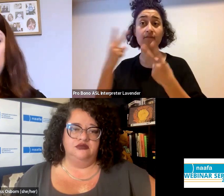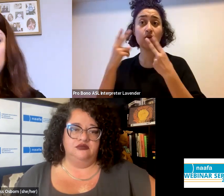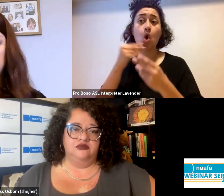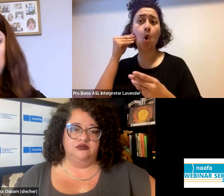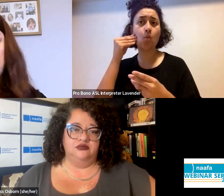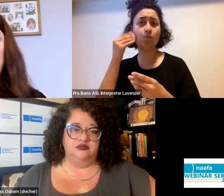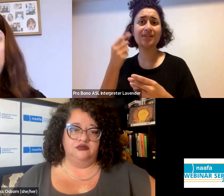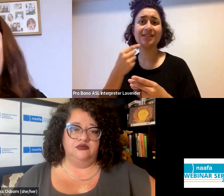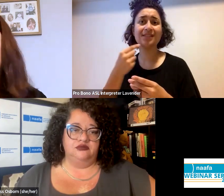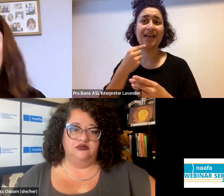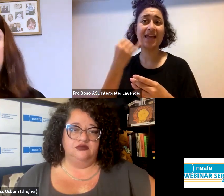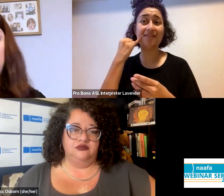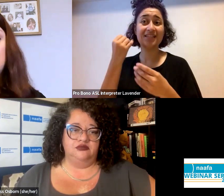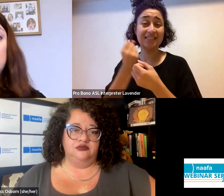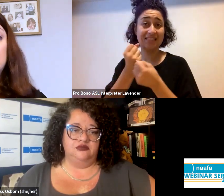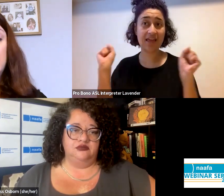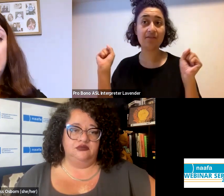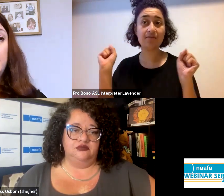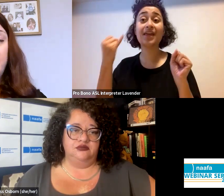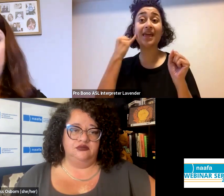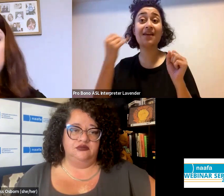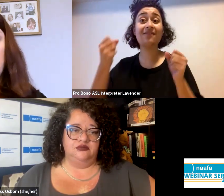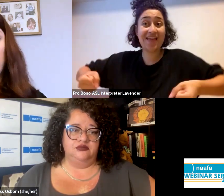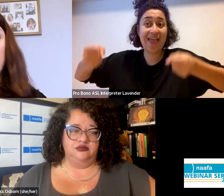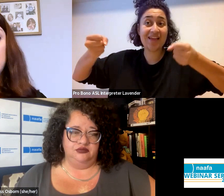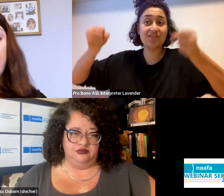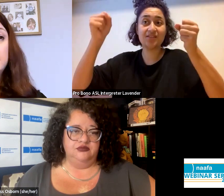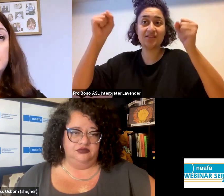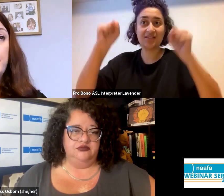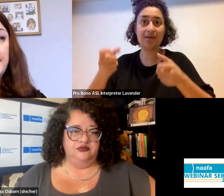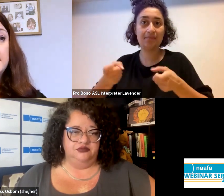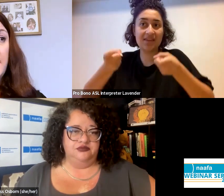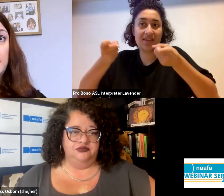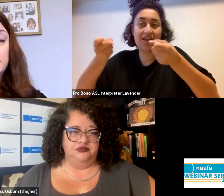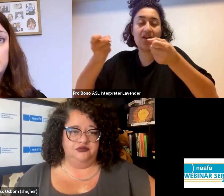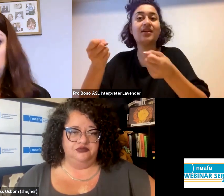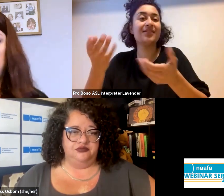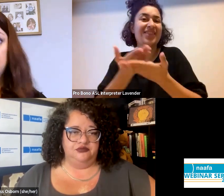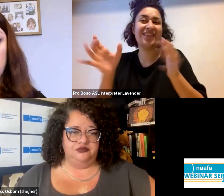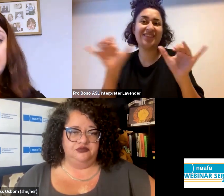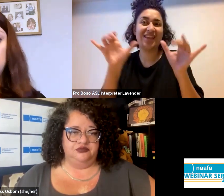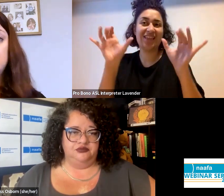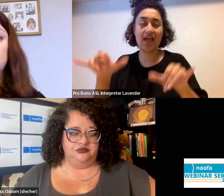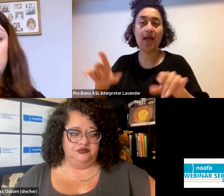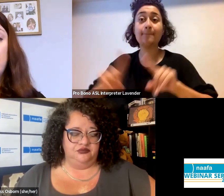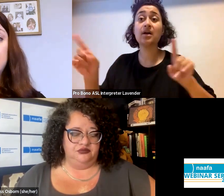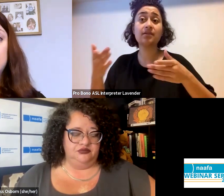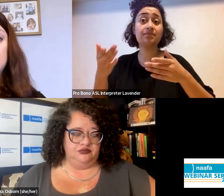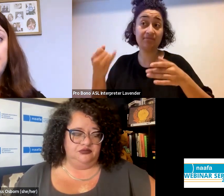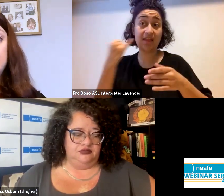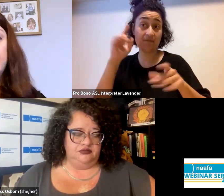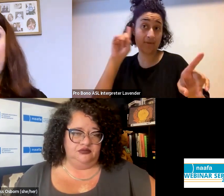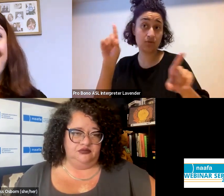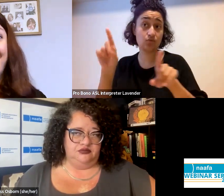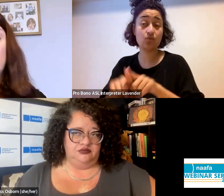if the handles can be carried, things along those lines. But as long as it meets the requirements